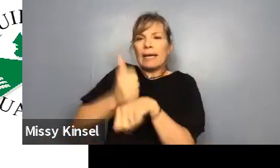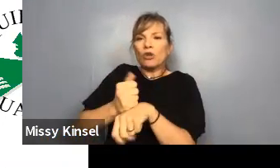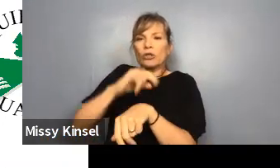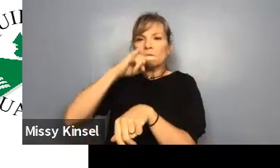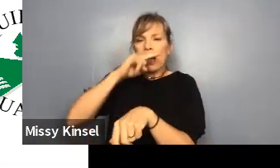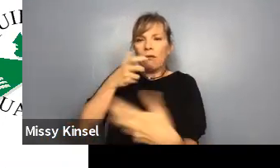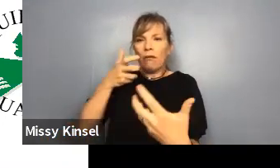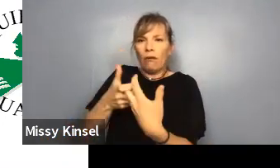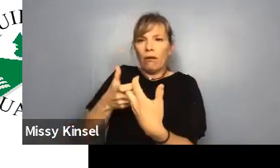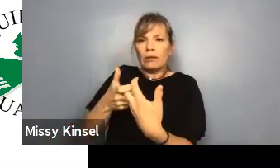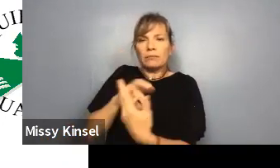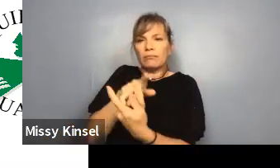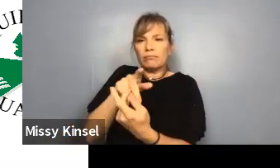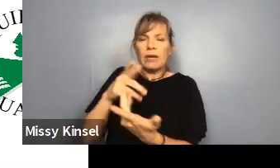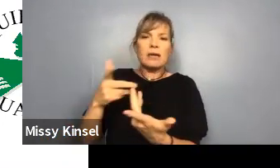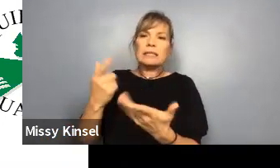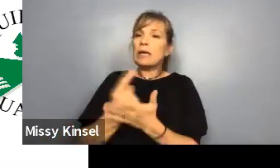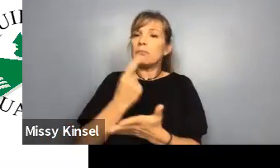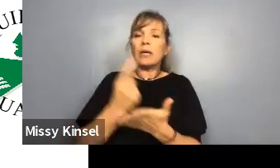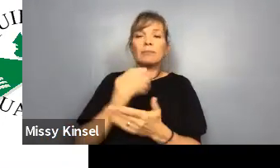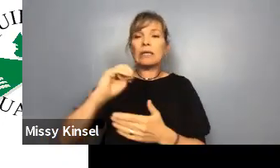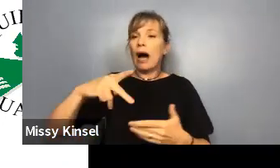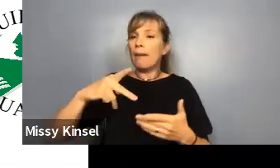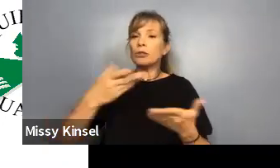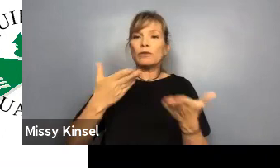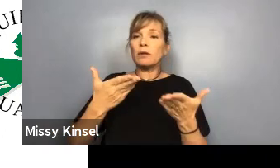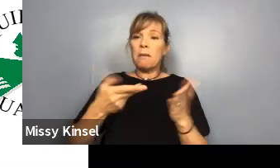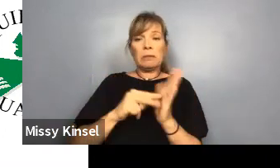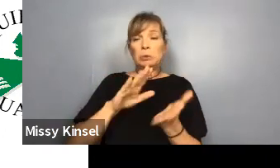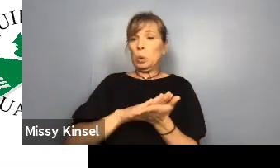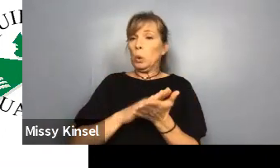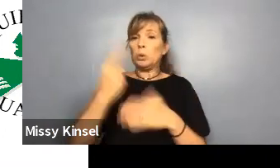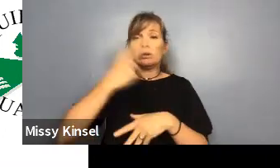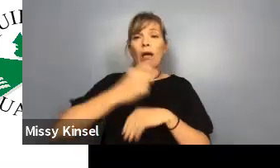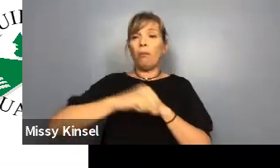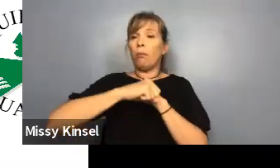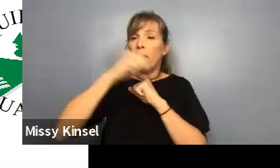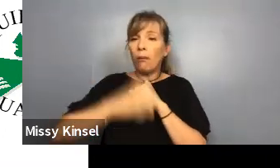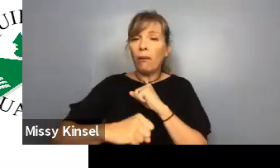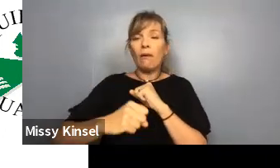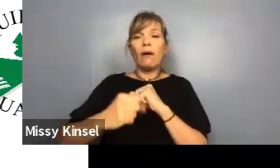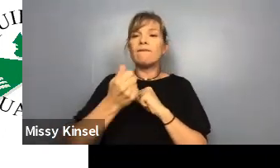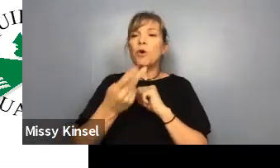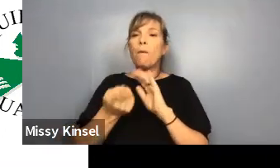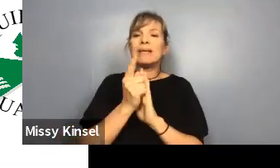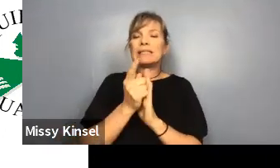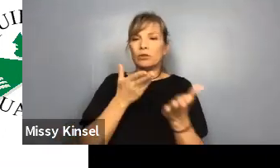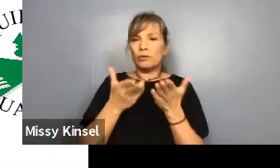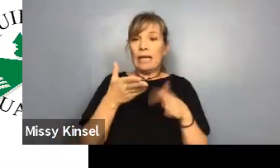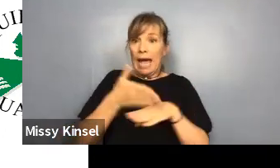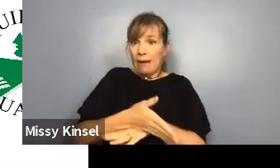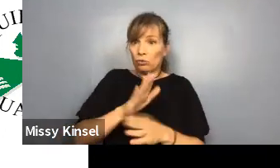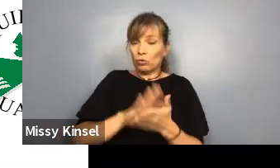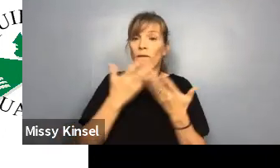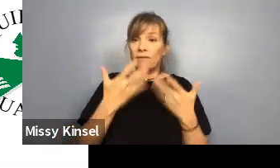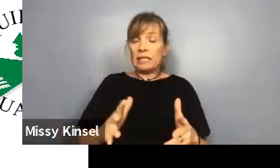So sometimes it means the school day needs to be extended for a few minutes of services after